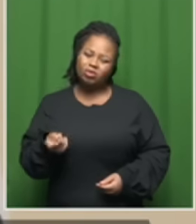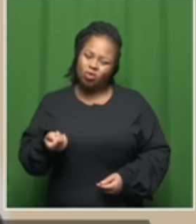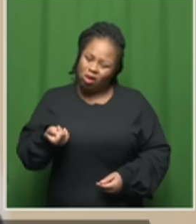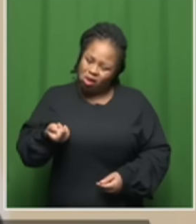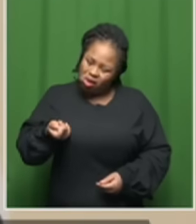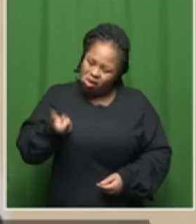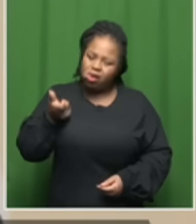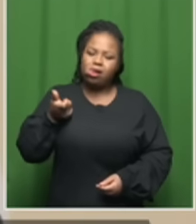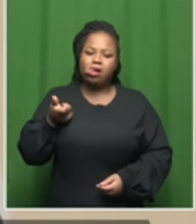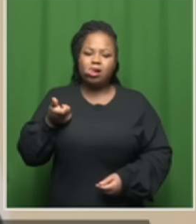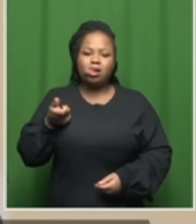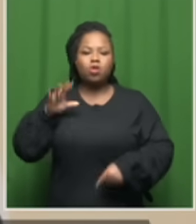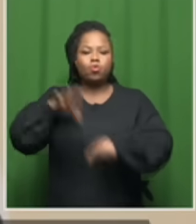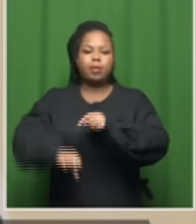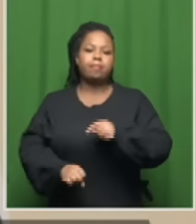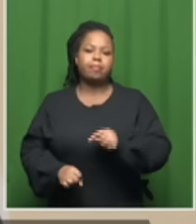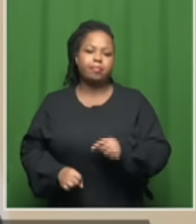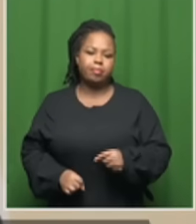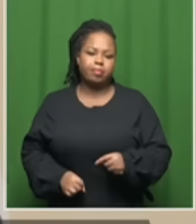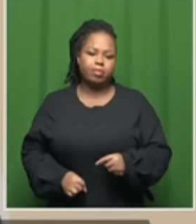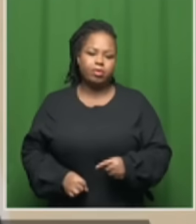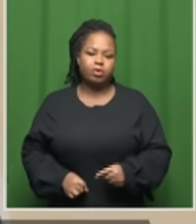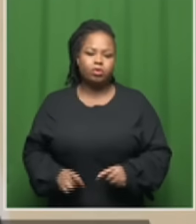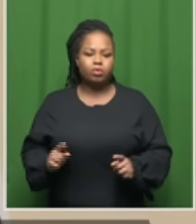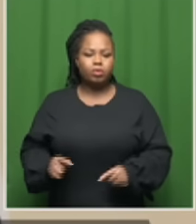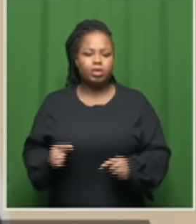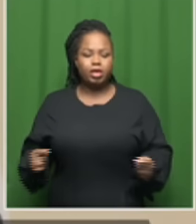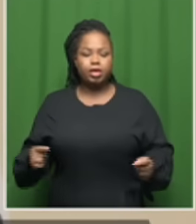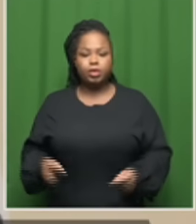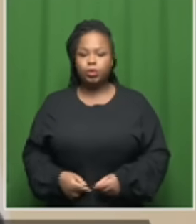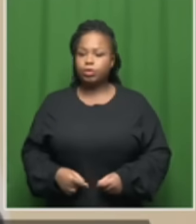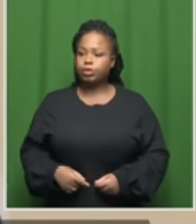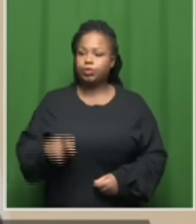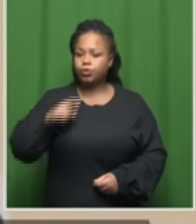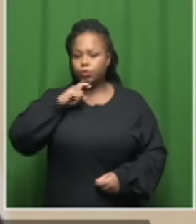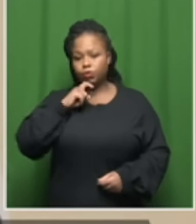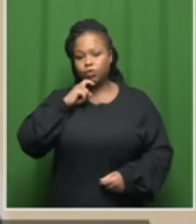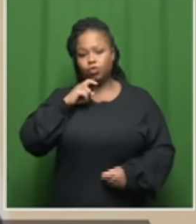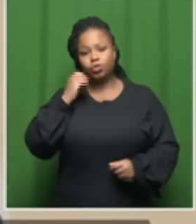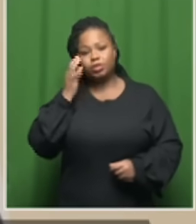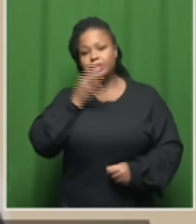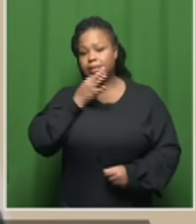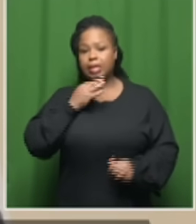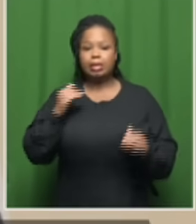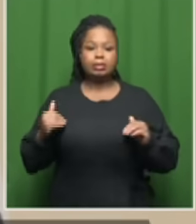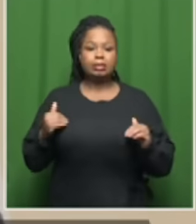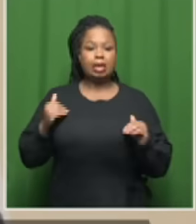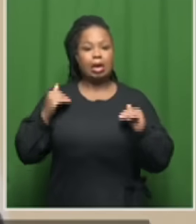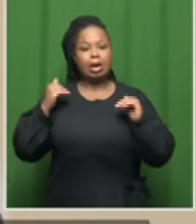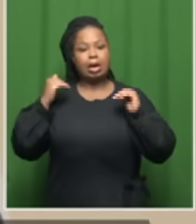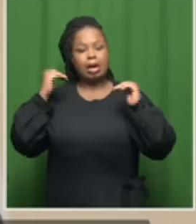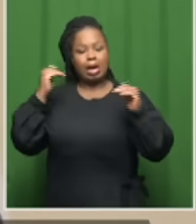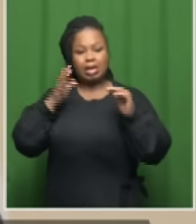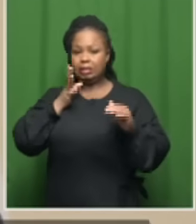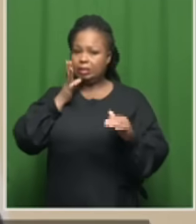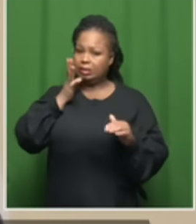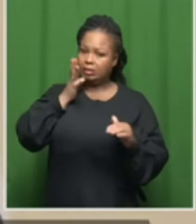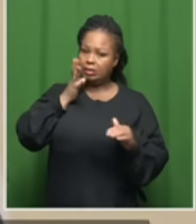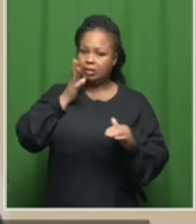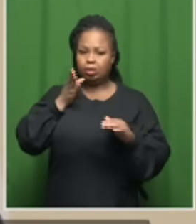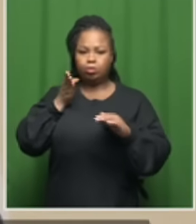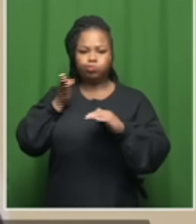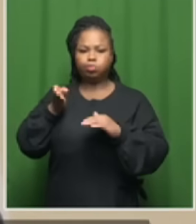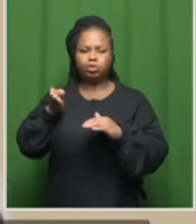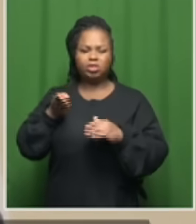so negligible. We must avoid to use things like high concentration. If we say something